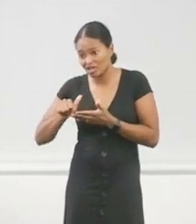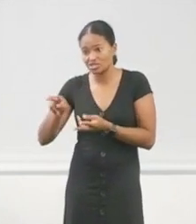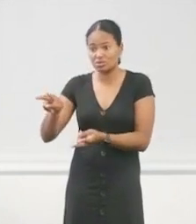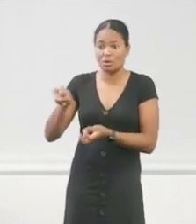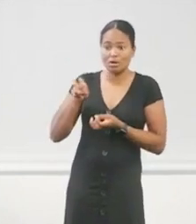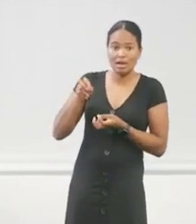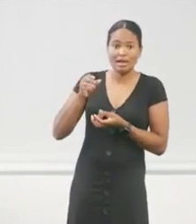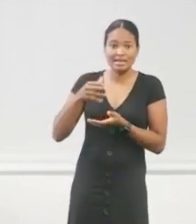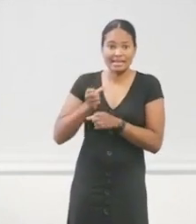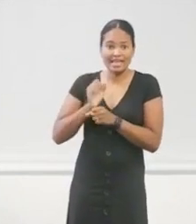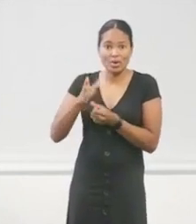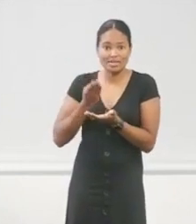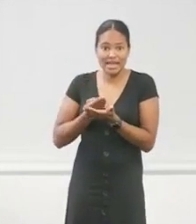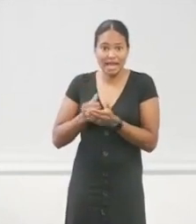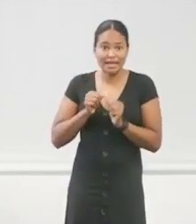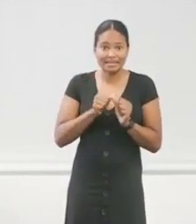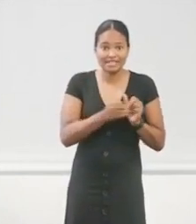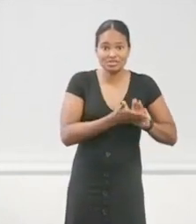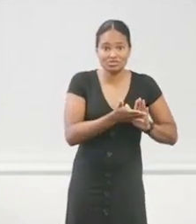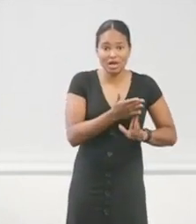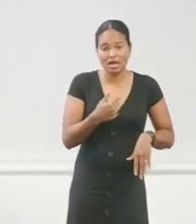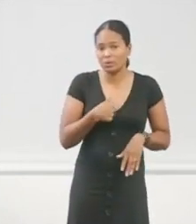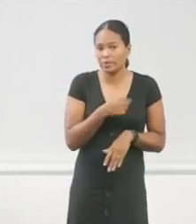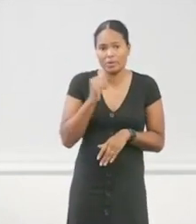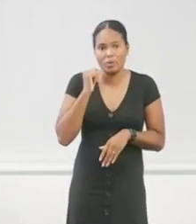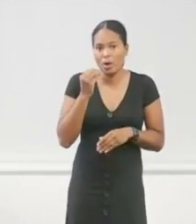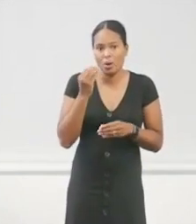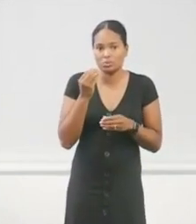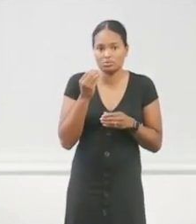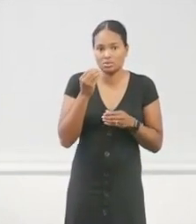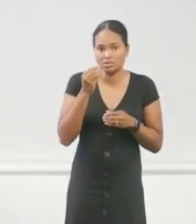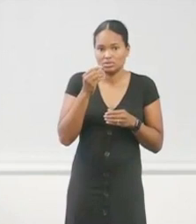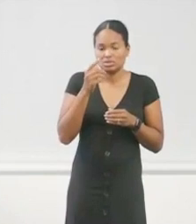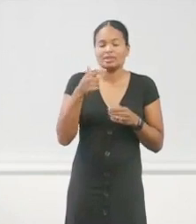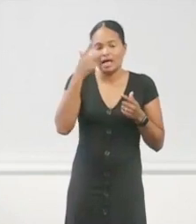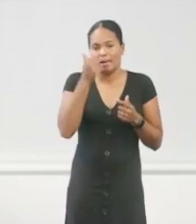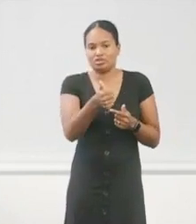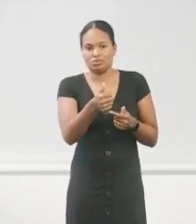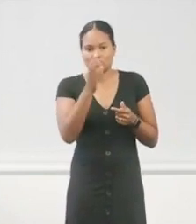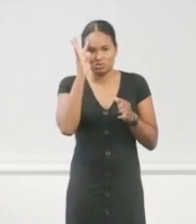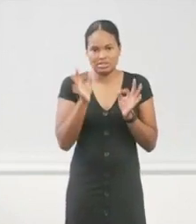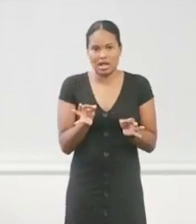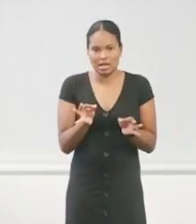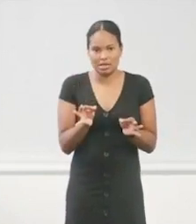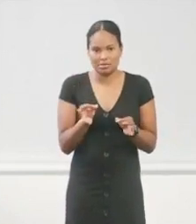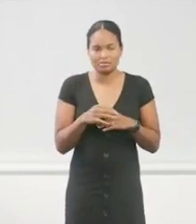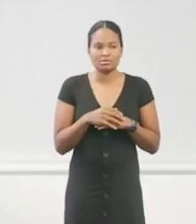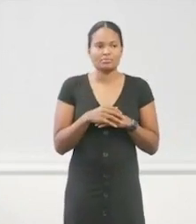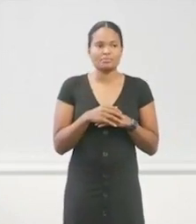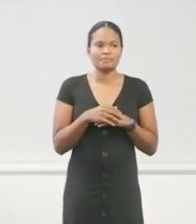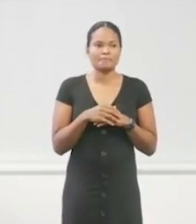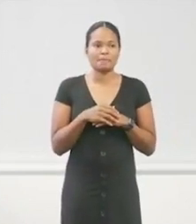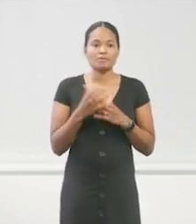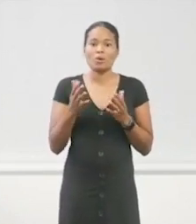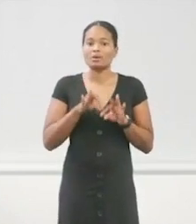run, that's not something any one of us is going to tell you what one way to do or the other. So I think it's an important distinction to make that while we